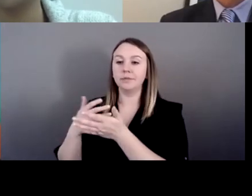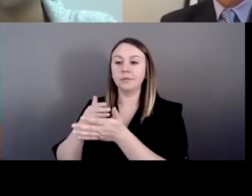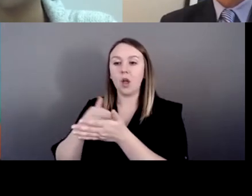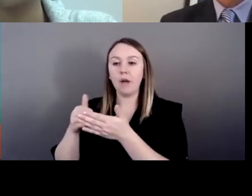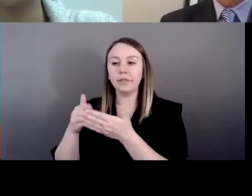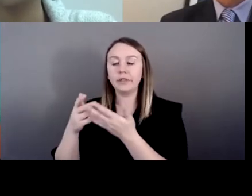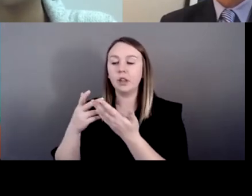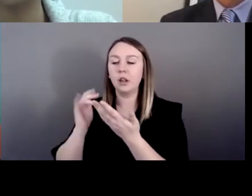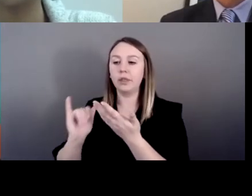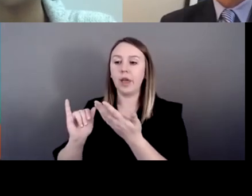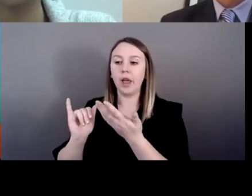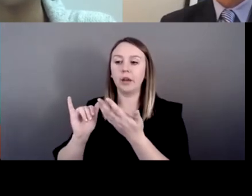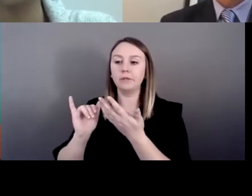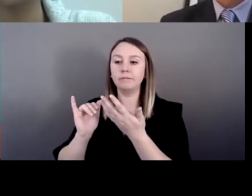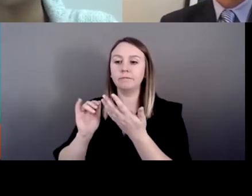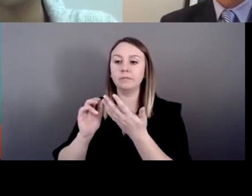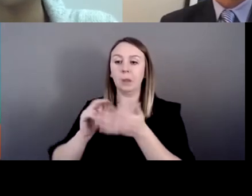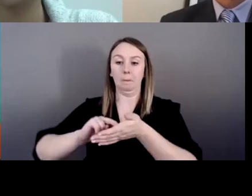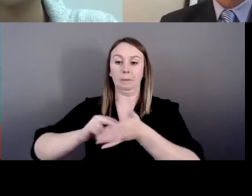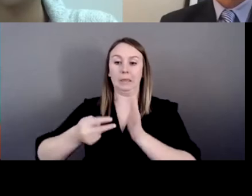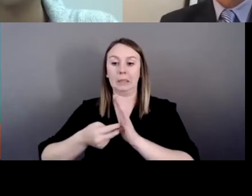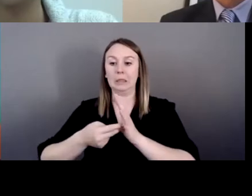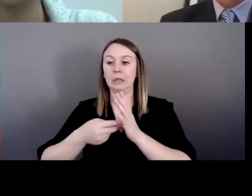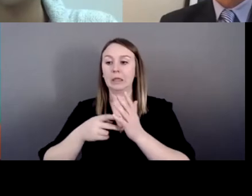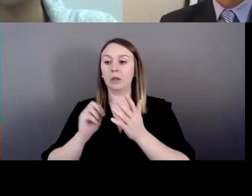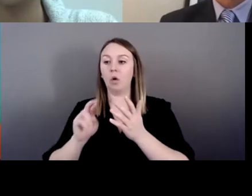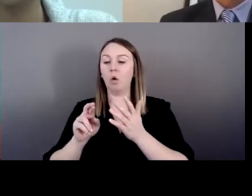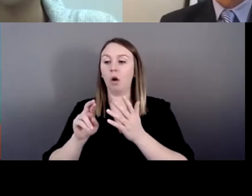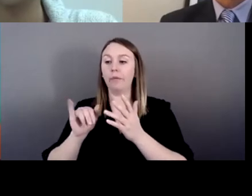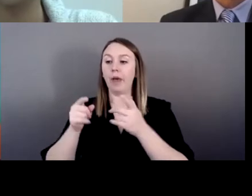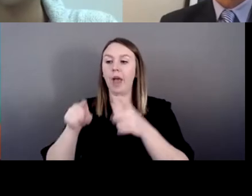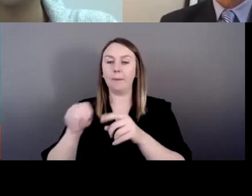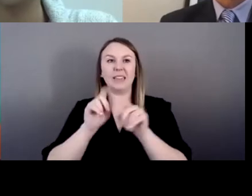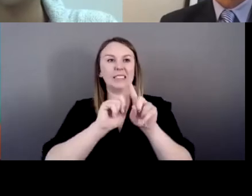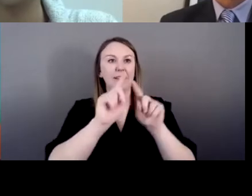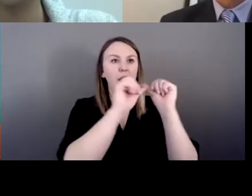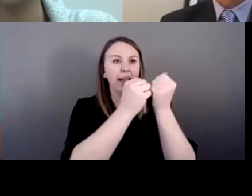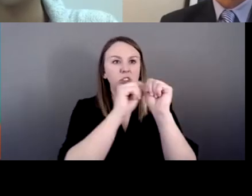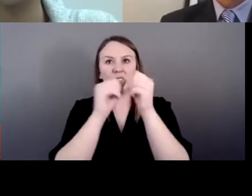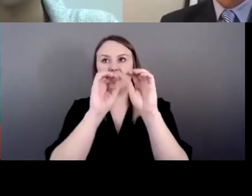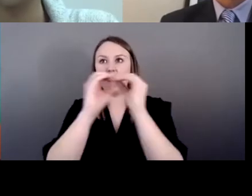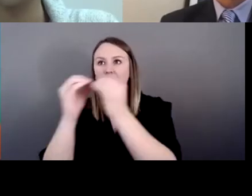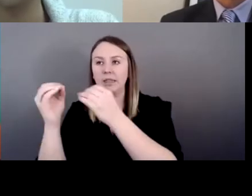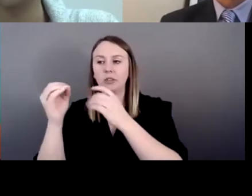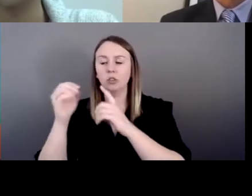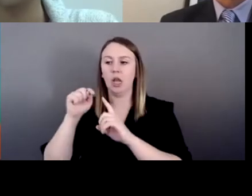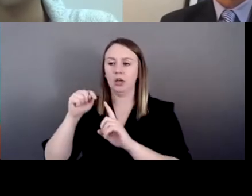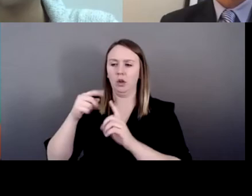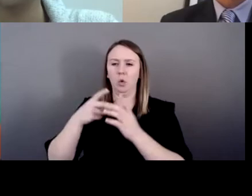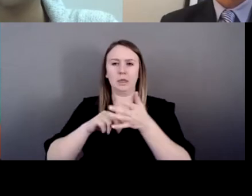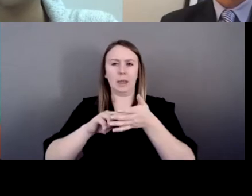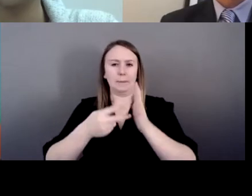the same definitions of things. No one is looking or defining the problem or the issues the